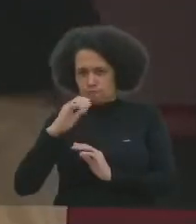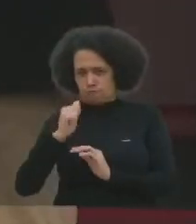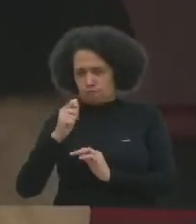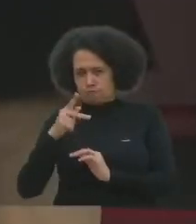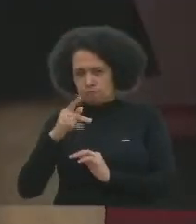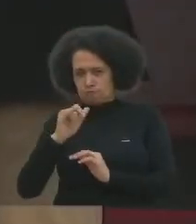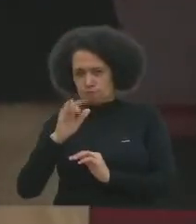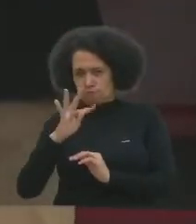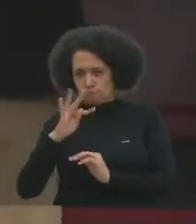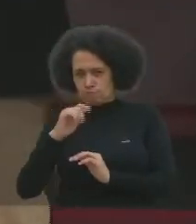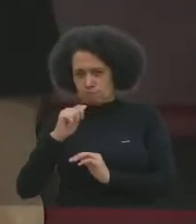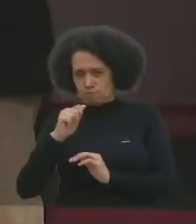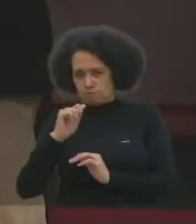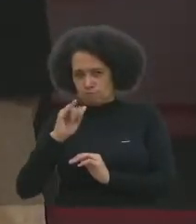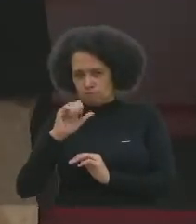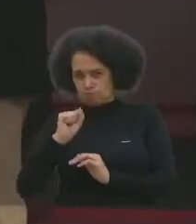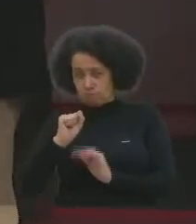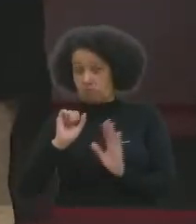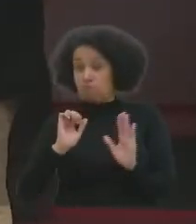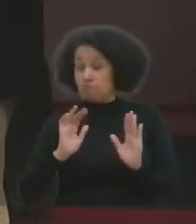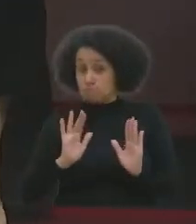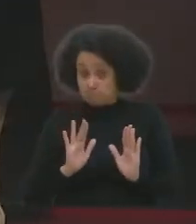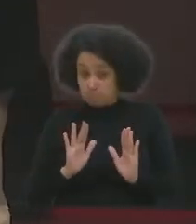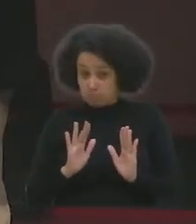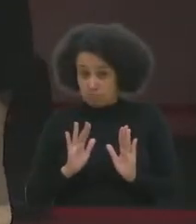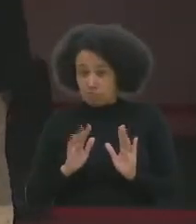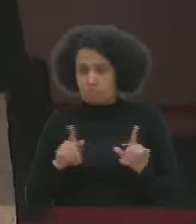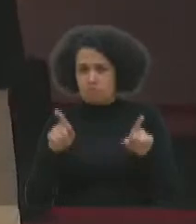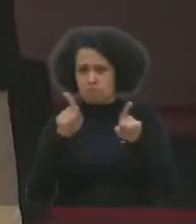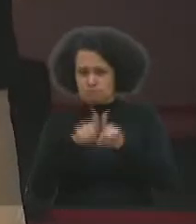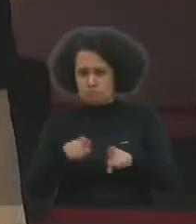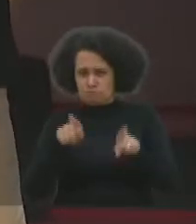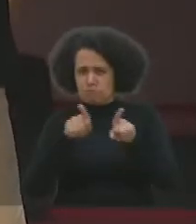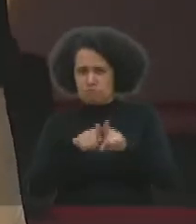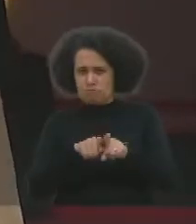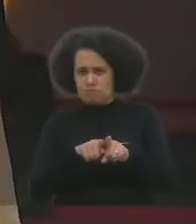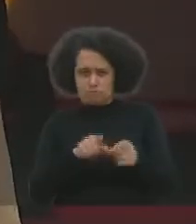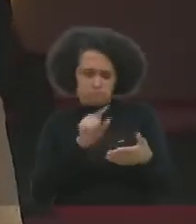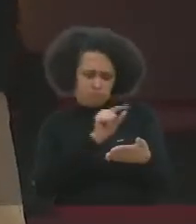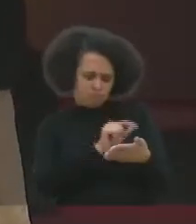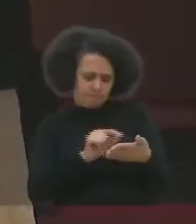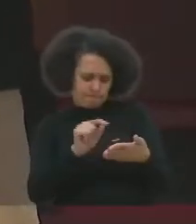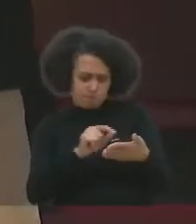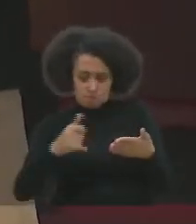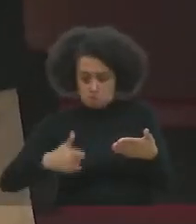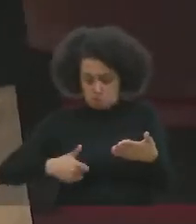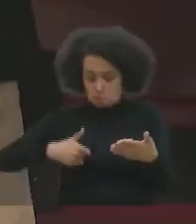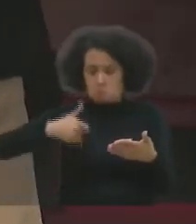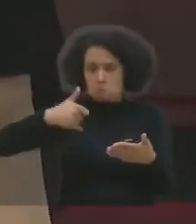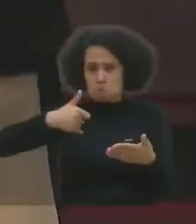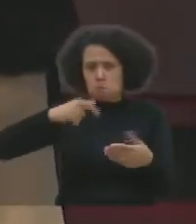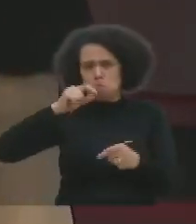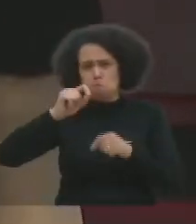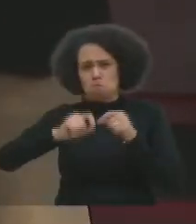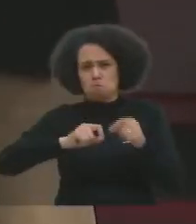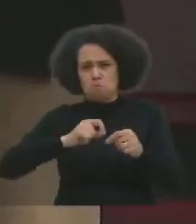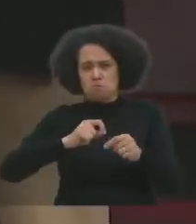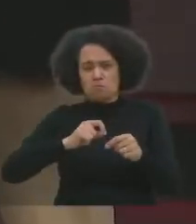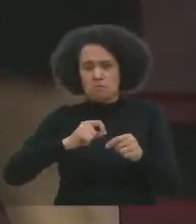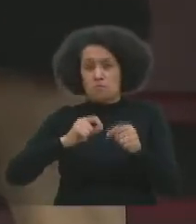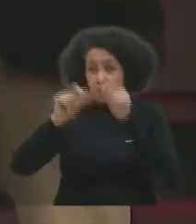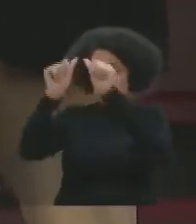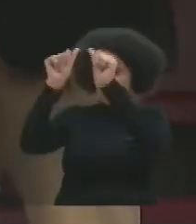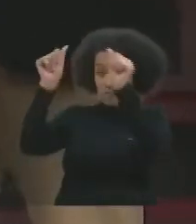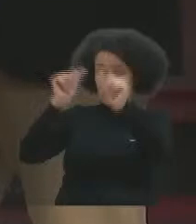described pride as the idolatrous worship of self. Alguém descreve o orgulho como a idolatria de